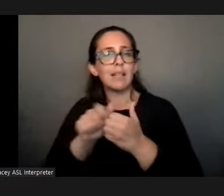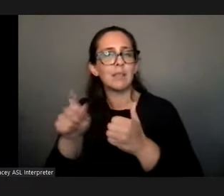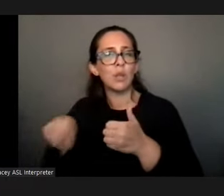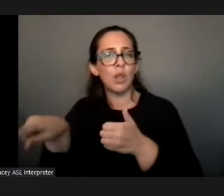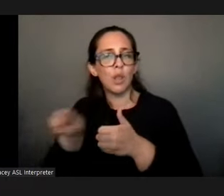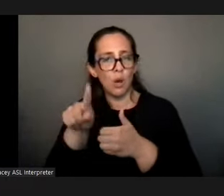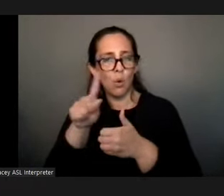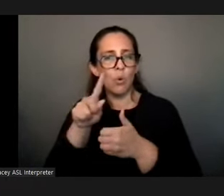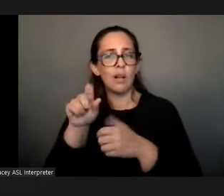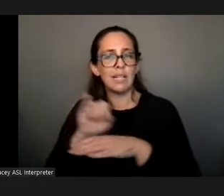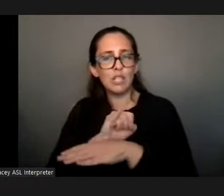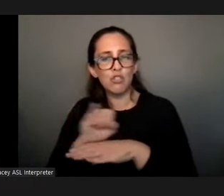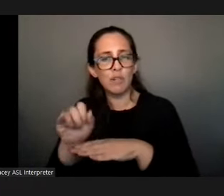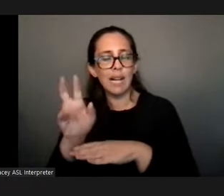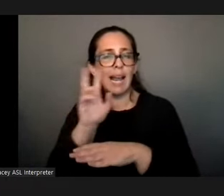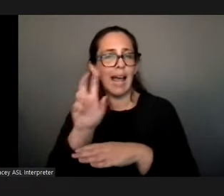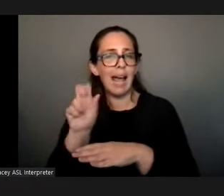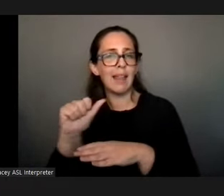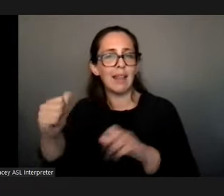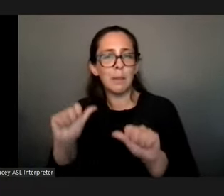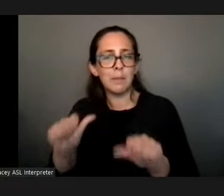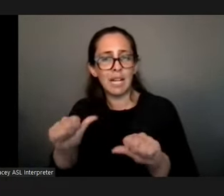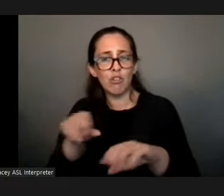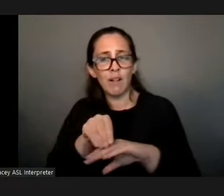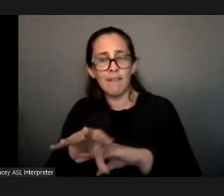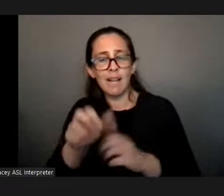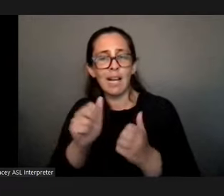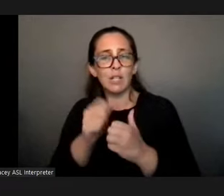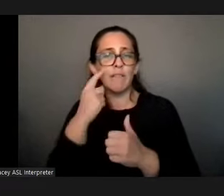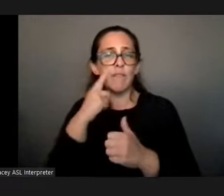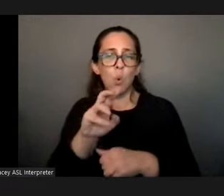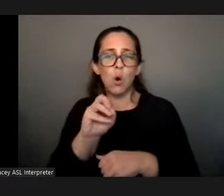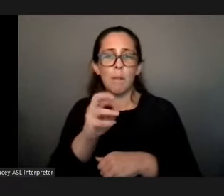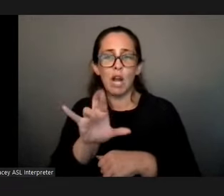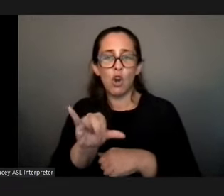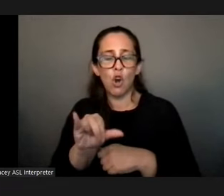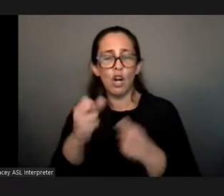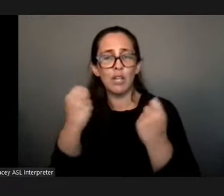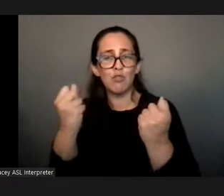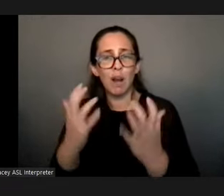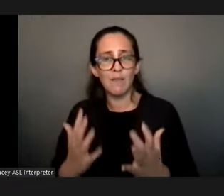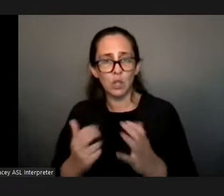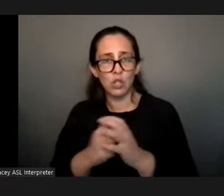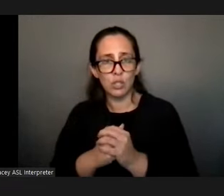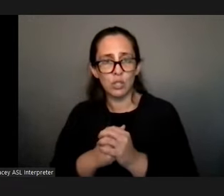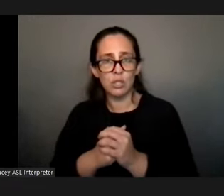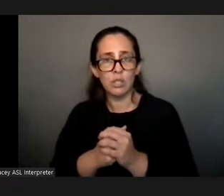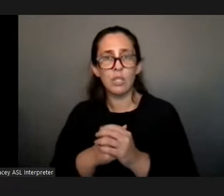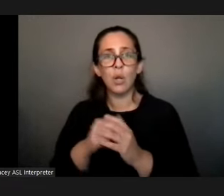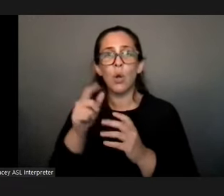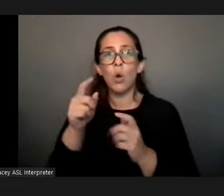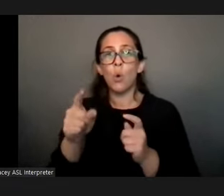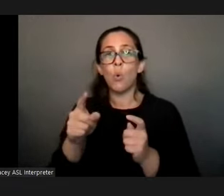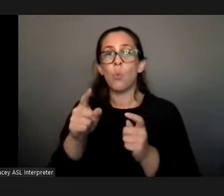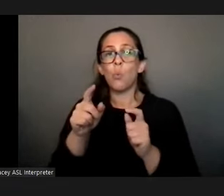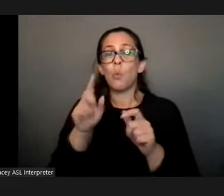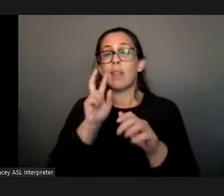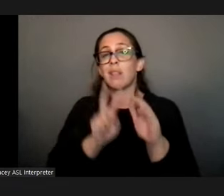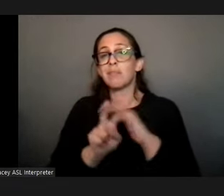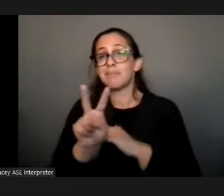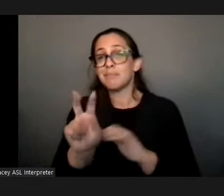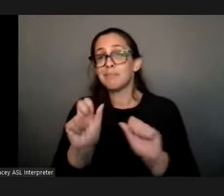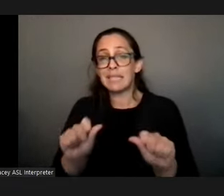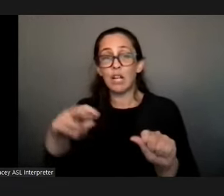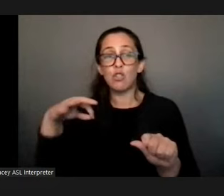industry and the resultant effect on minority drivers. With respect to potential project benefits, if approved, we